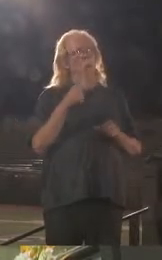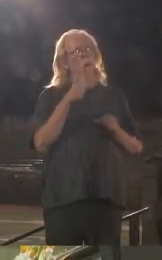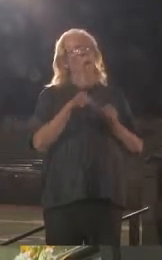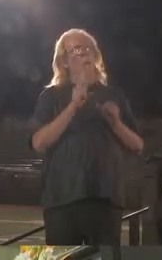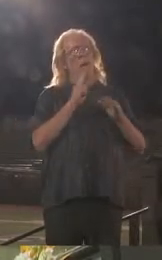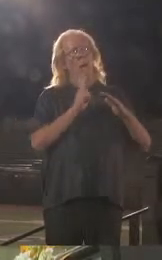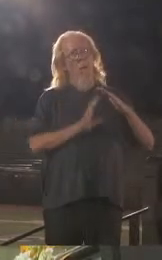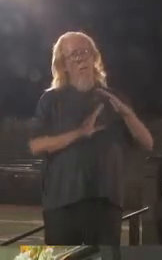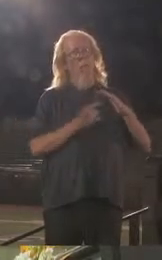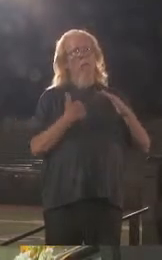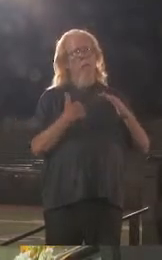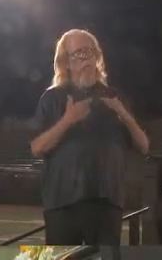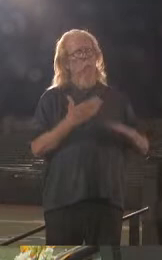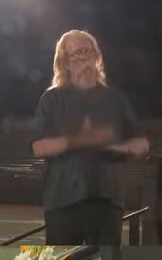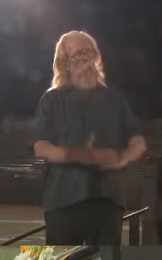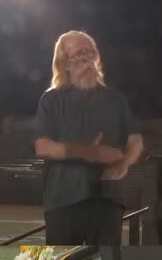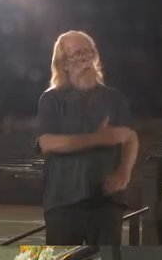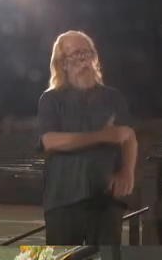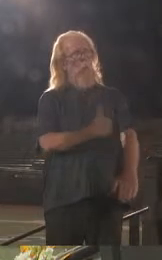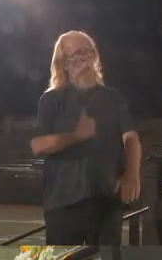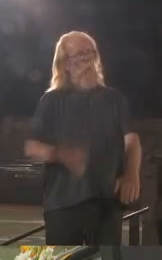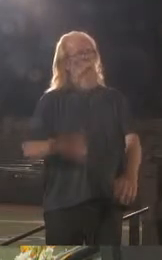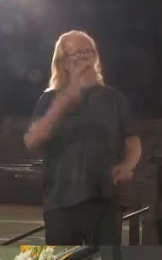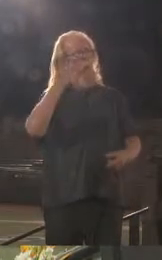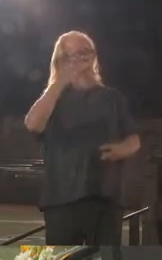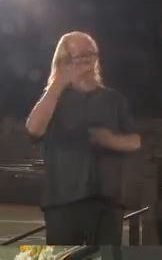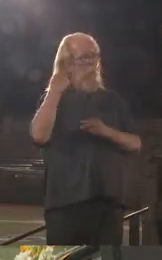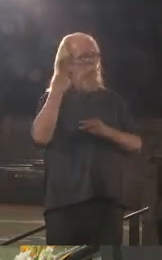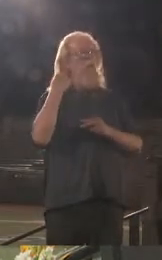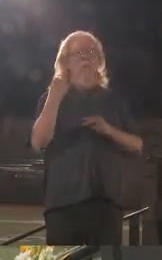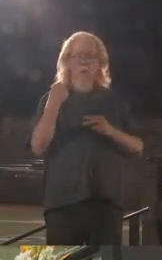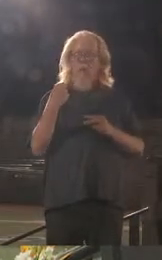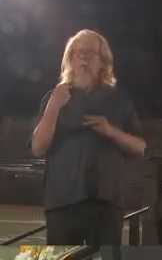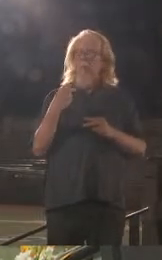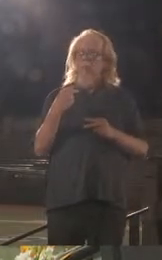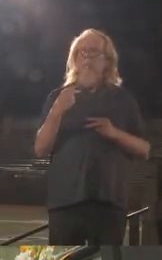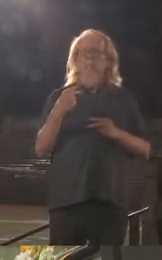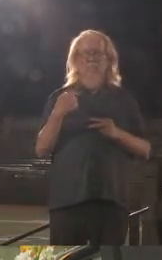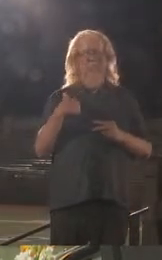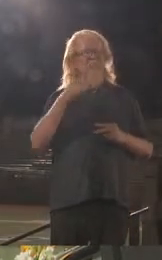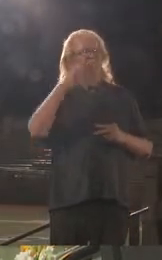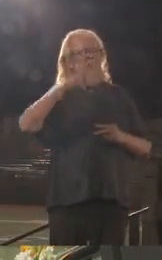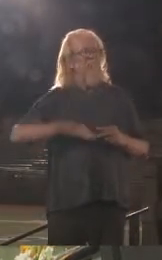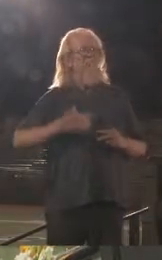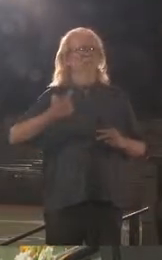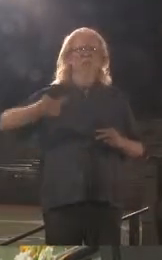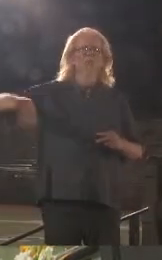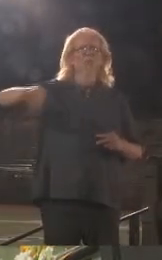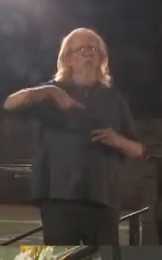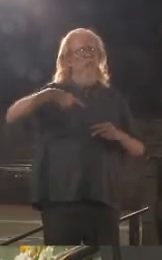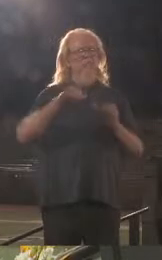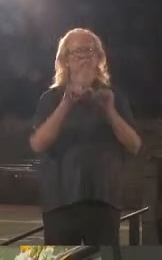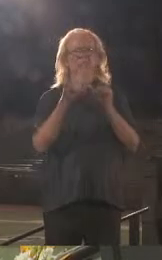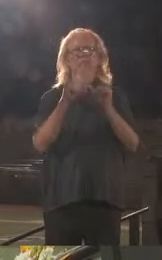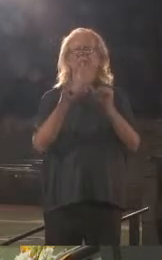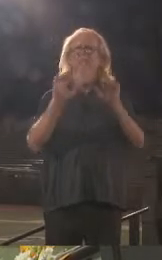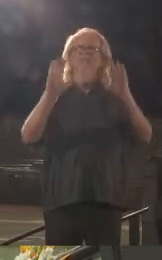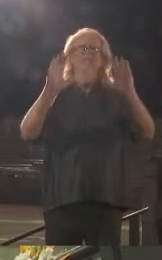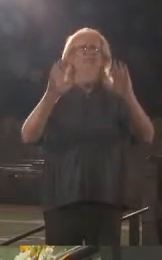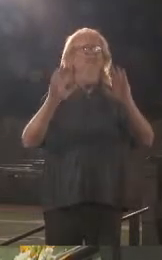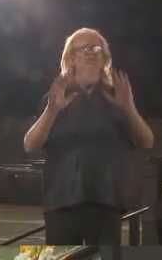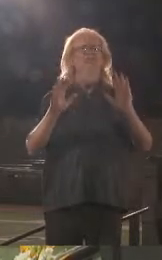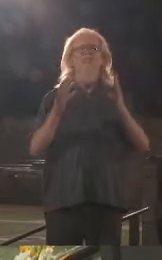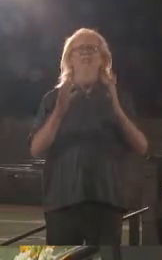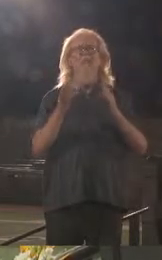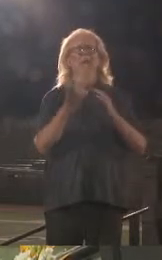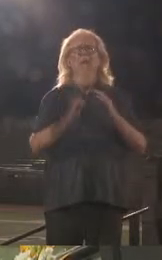that you have come. I have no doubt that we as a class will continue to walk on the path of greatness and continue to overcome whatever